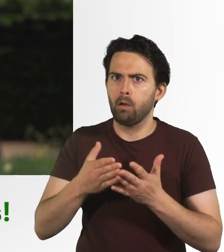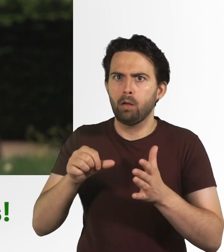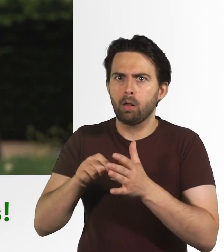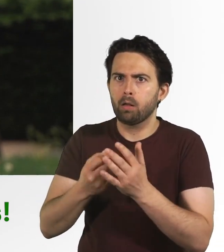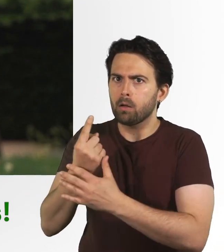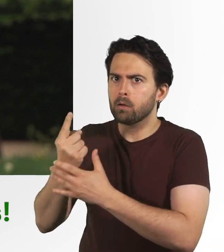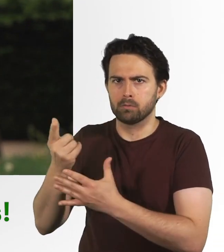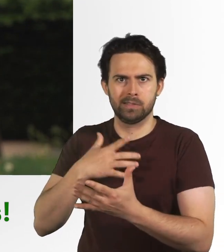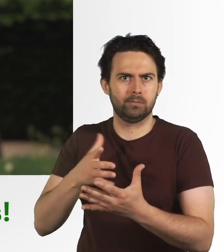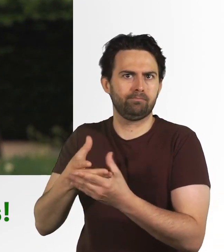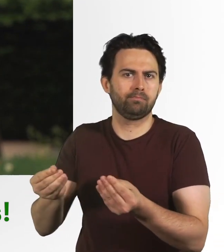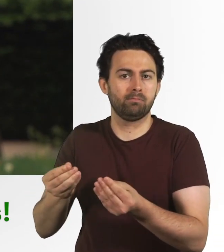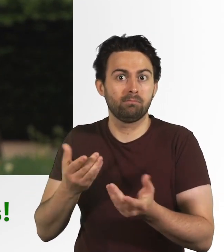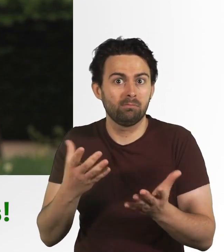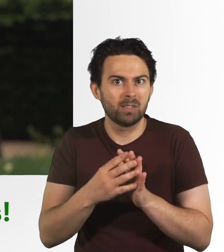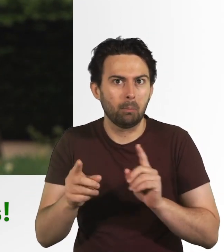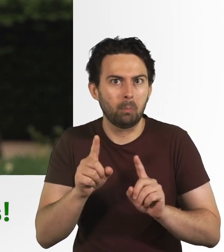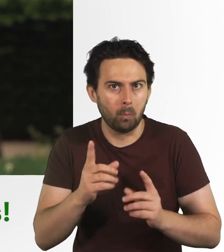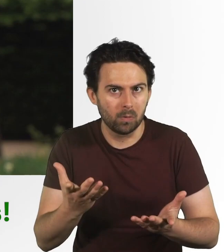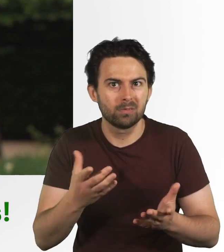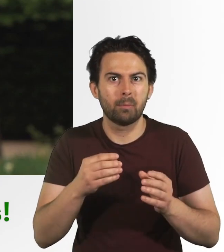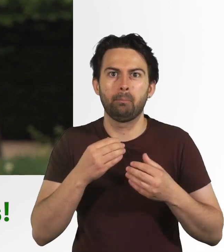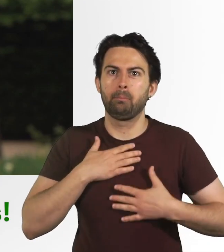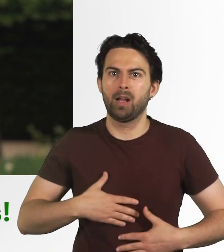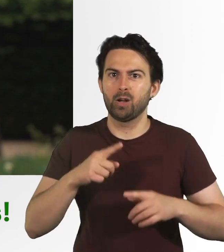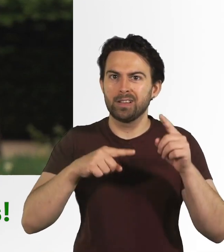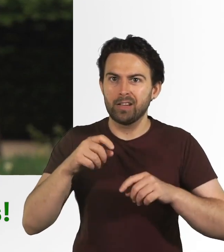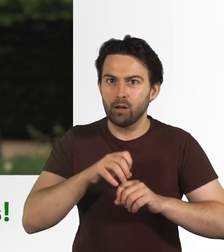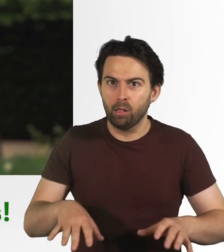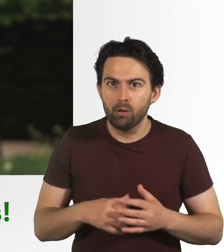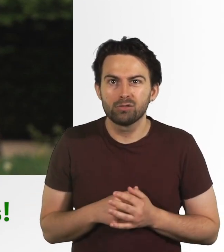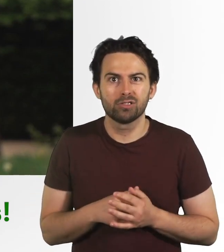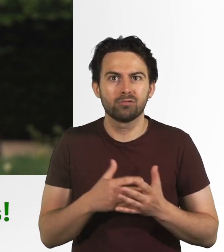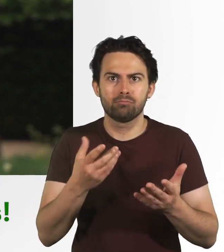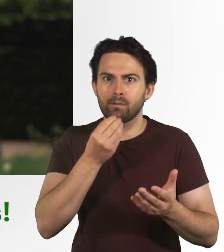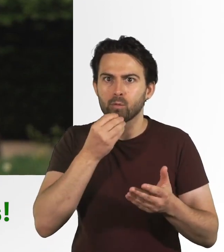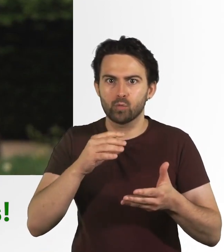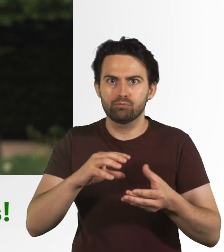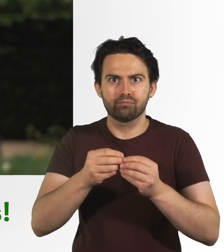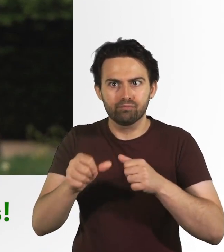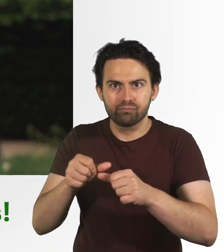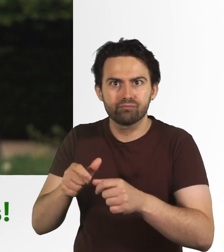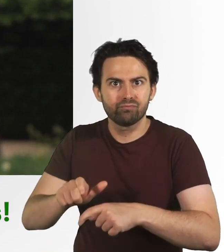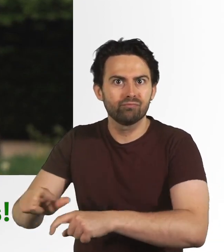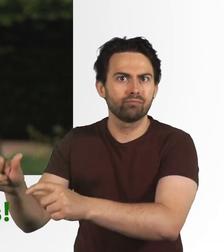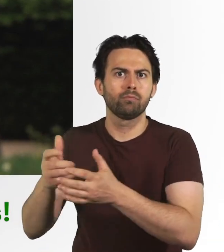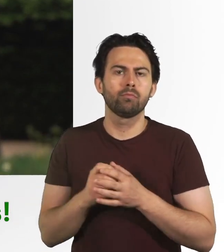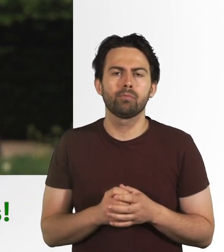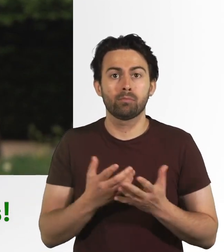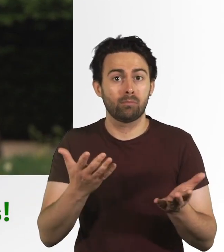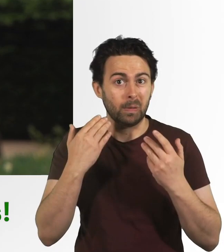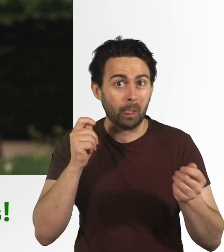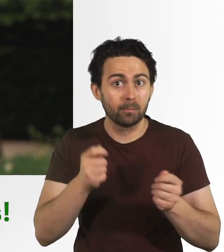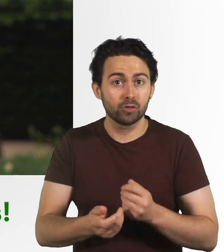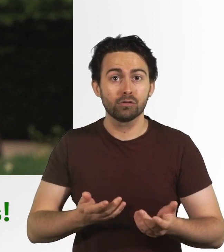SRUC to work with us to address the huge challenges that currently face the world, such as biodiversity loss, sustainable